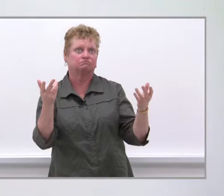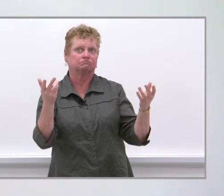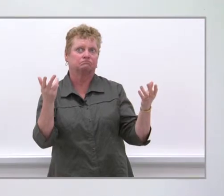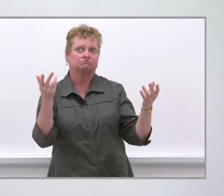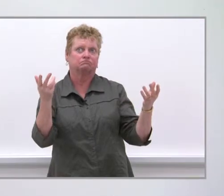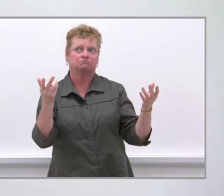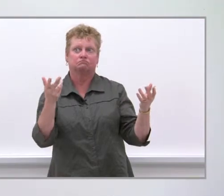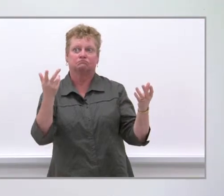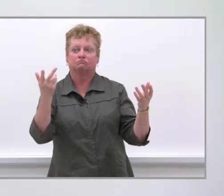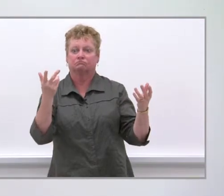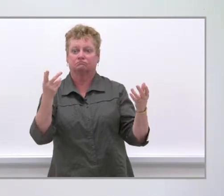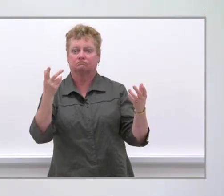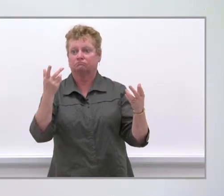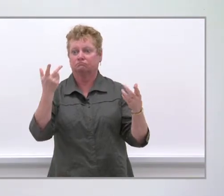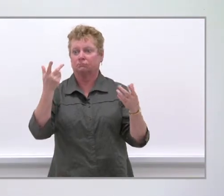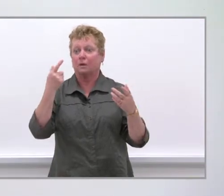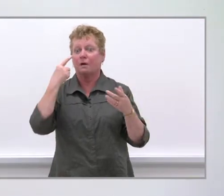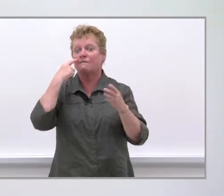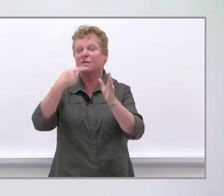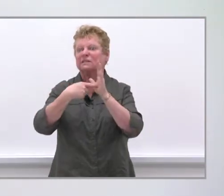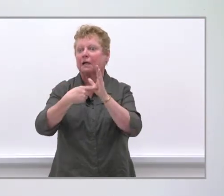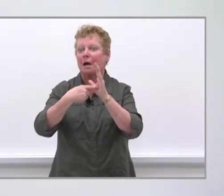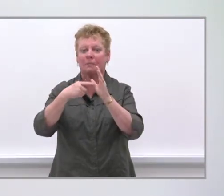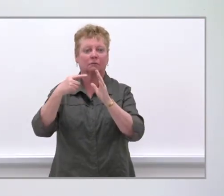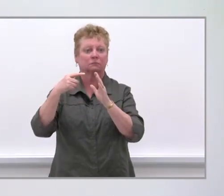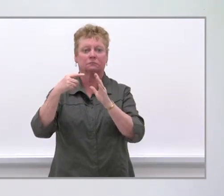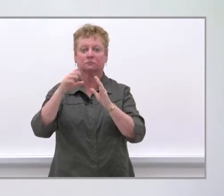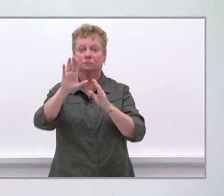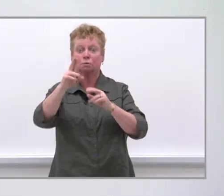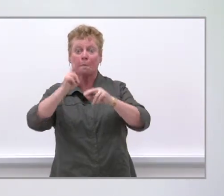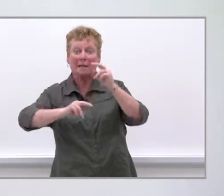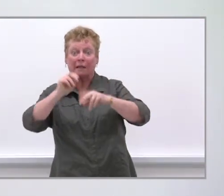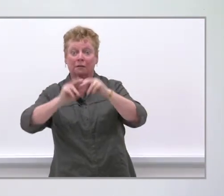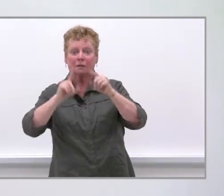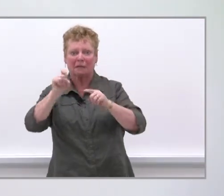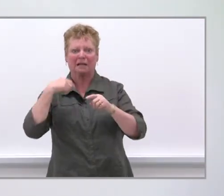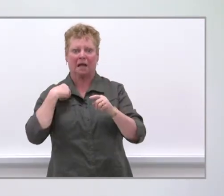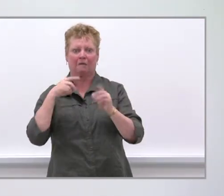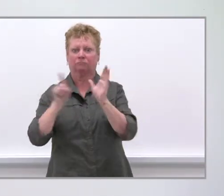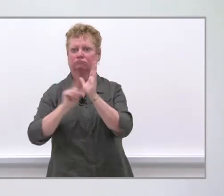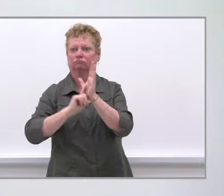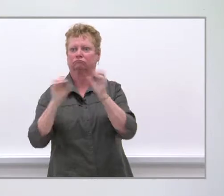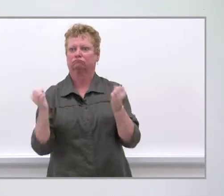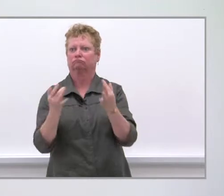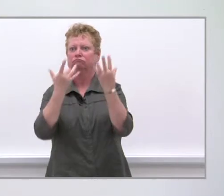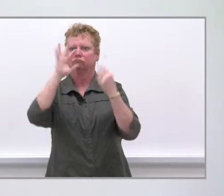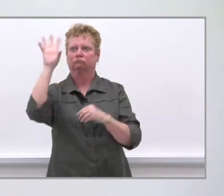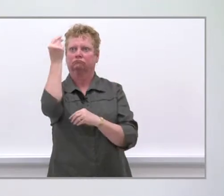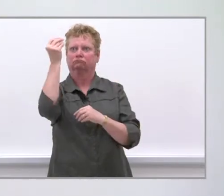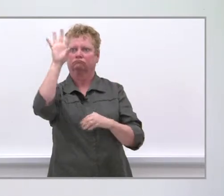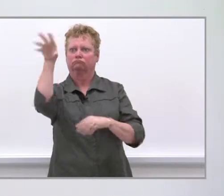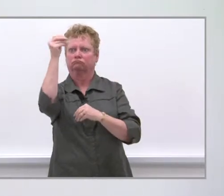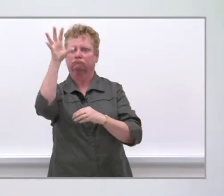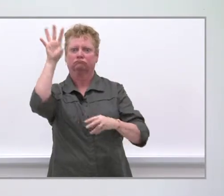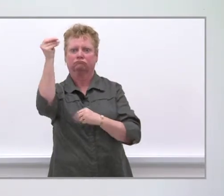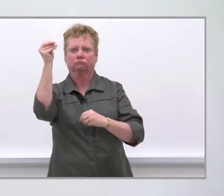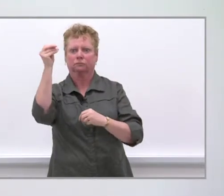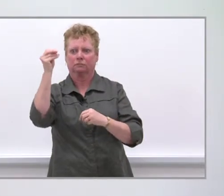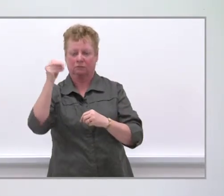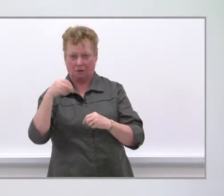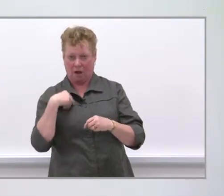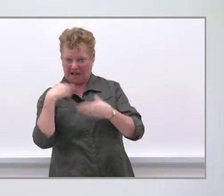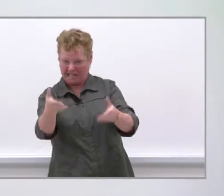example, flashing lights in your building so that deaf people will be alerted to